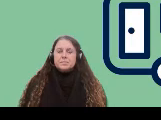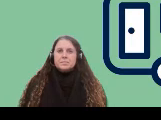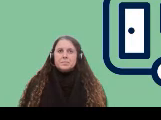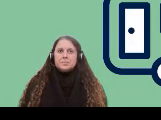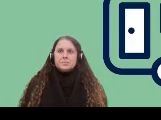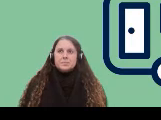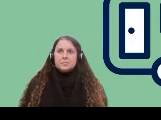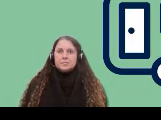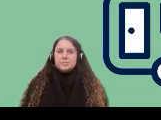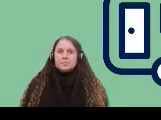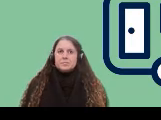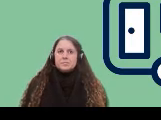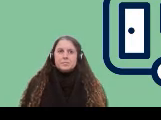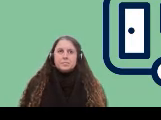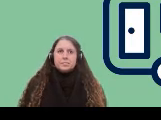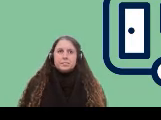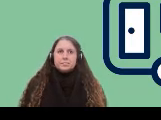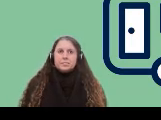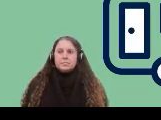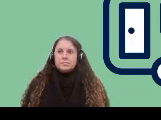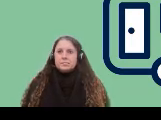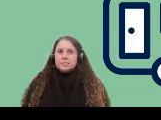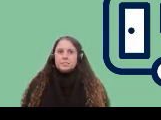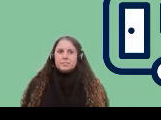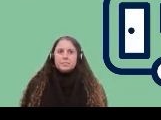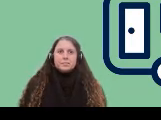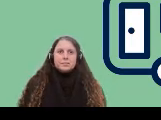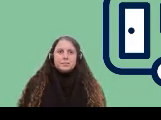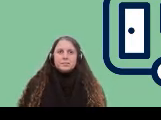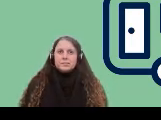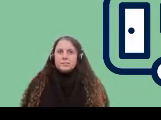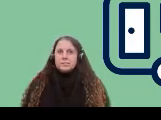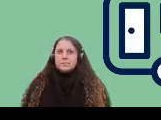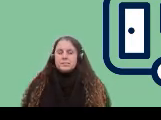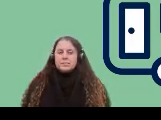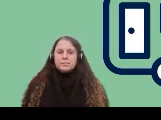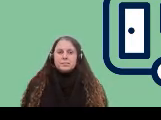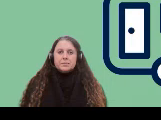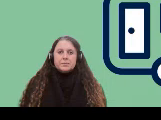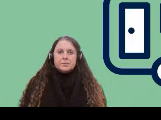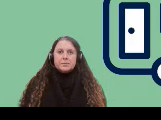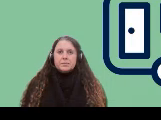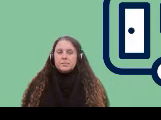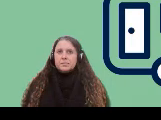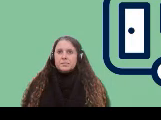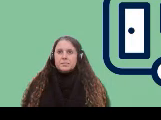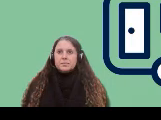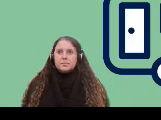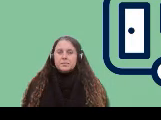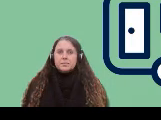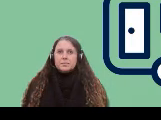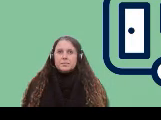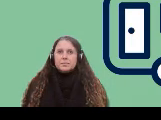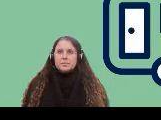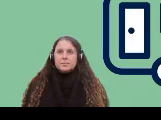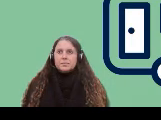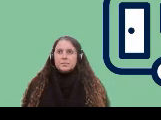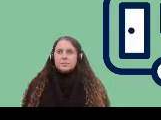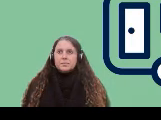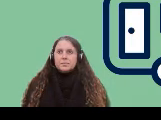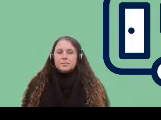However, there is another disclaimer. If the worker leaves before reaching 7 years with that employer, so before their